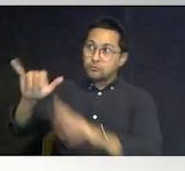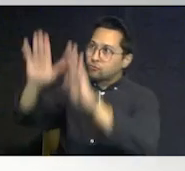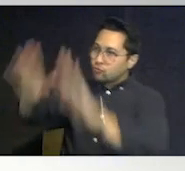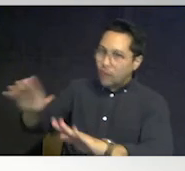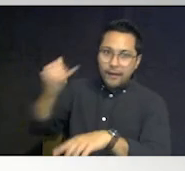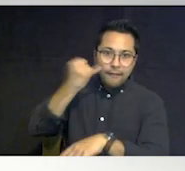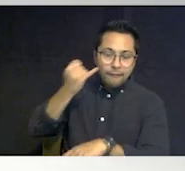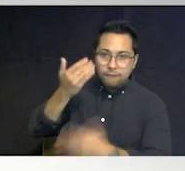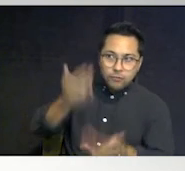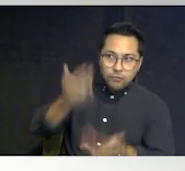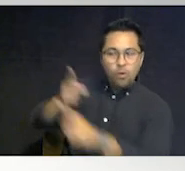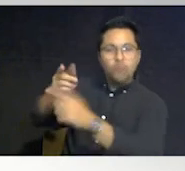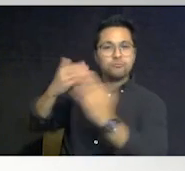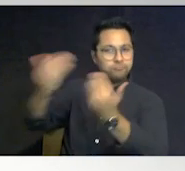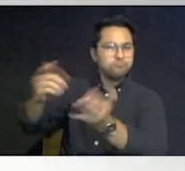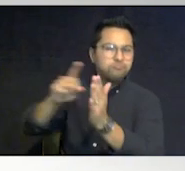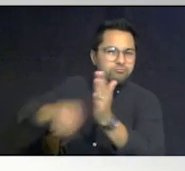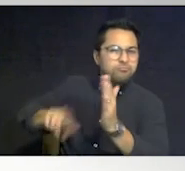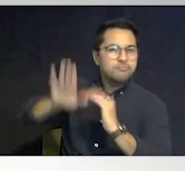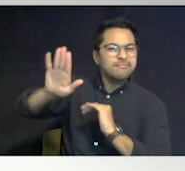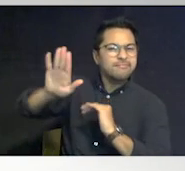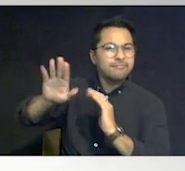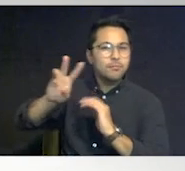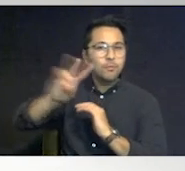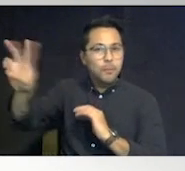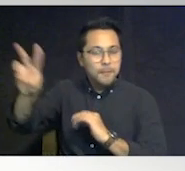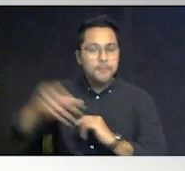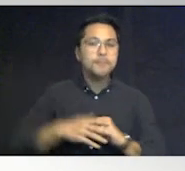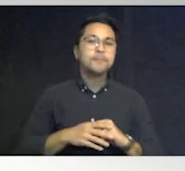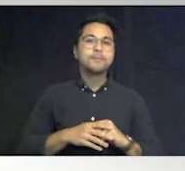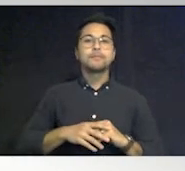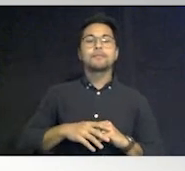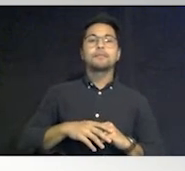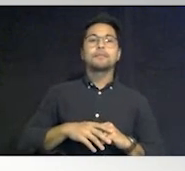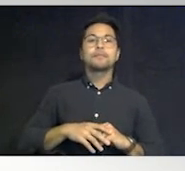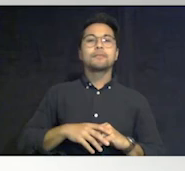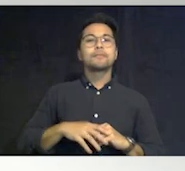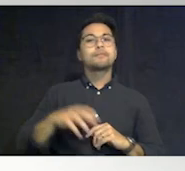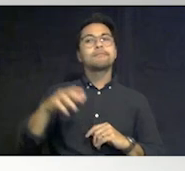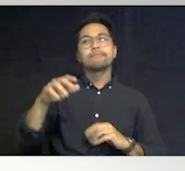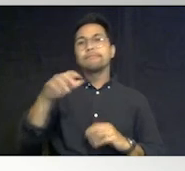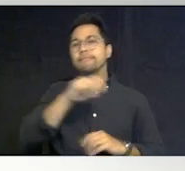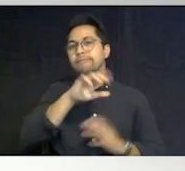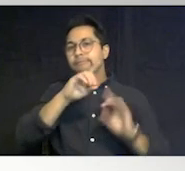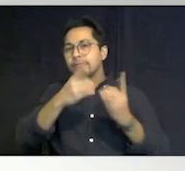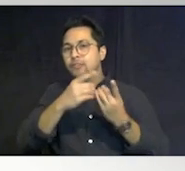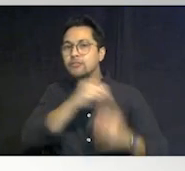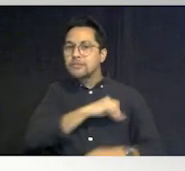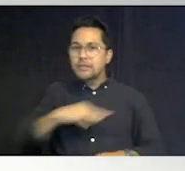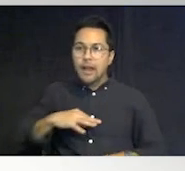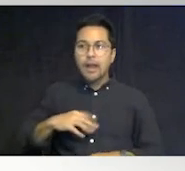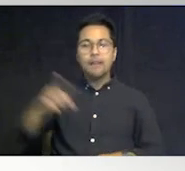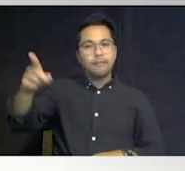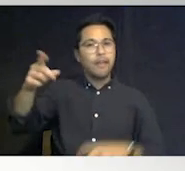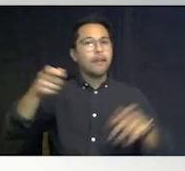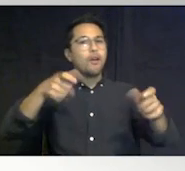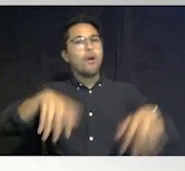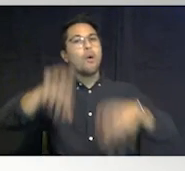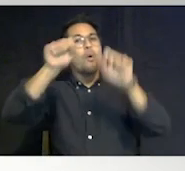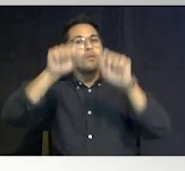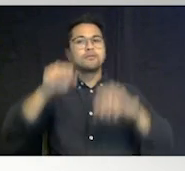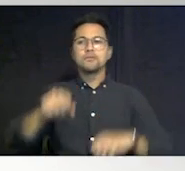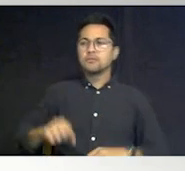out their website. They're wonderful. It's being offered by Fiddlers, FND, and district staff. So where do we find ourselves inside of